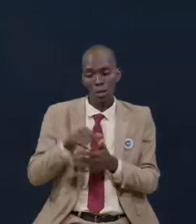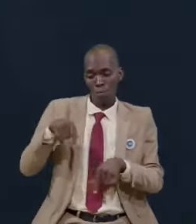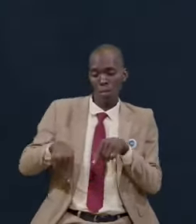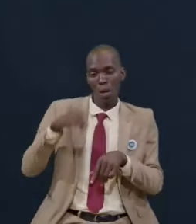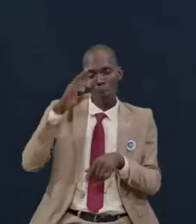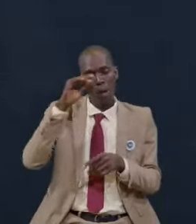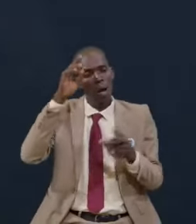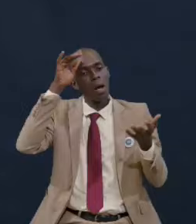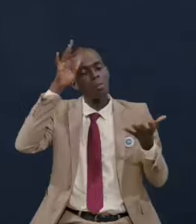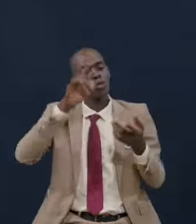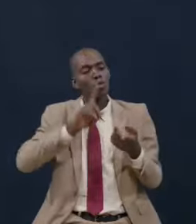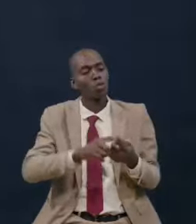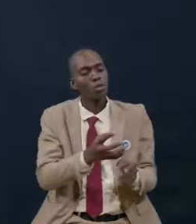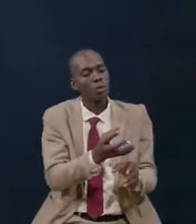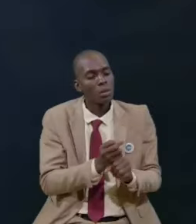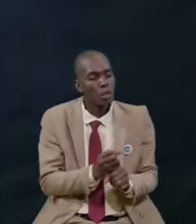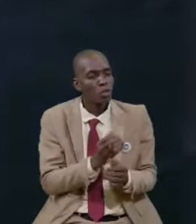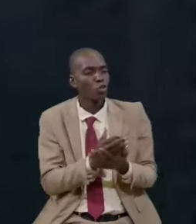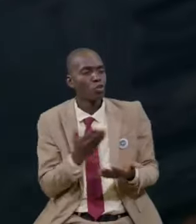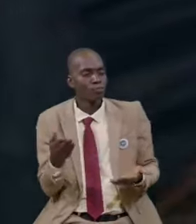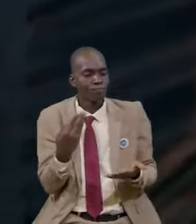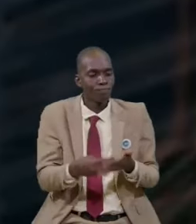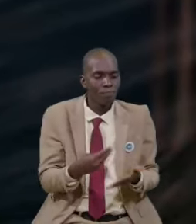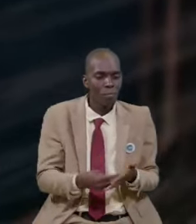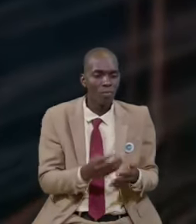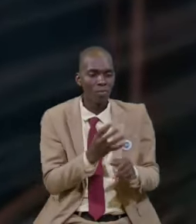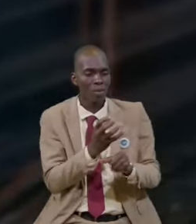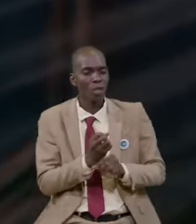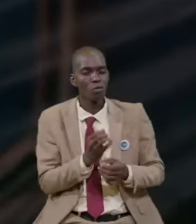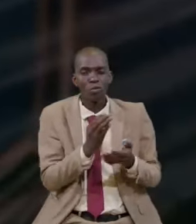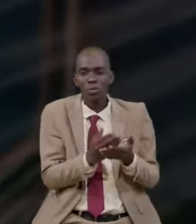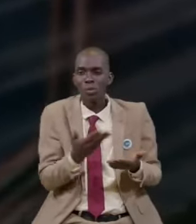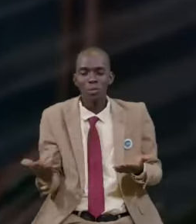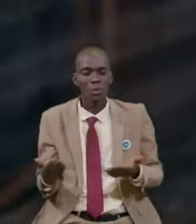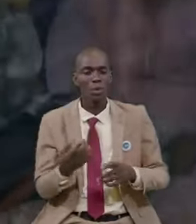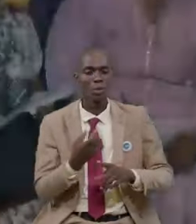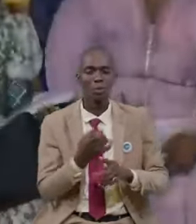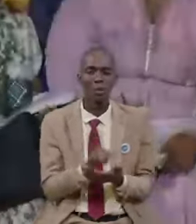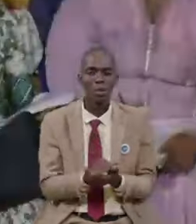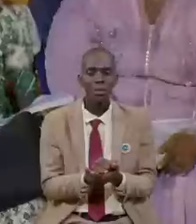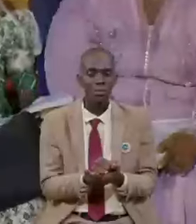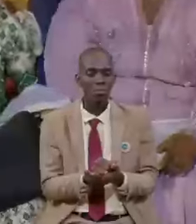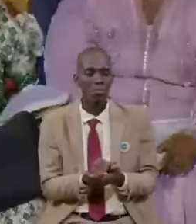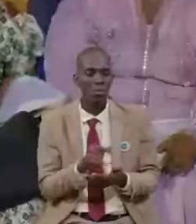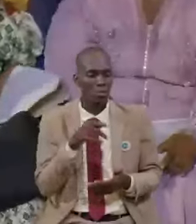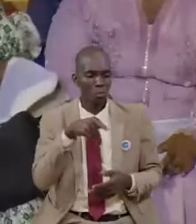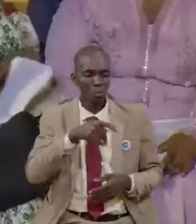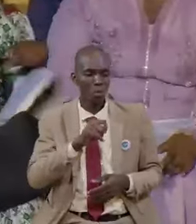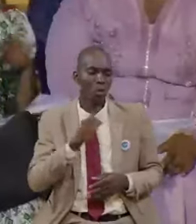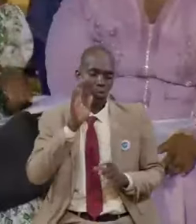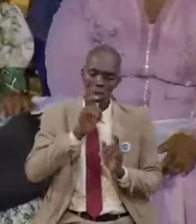some pennies, and to receive some things that he will give unto him. And then Peter said,